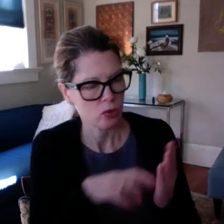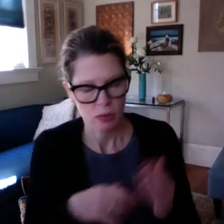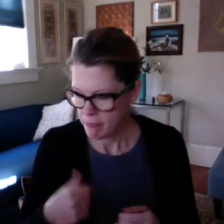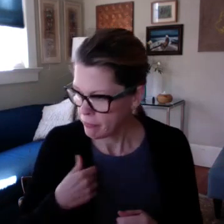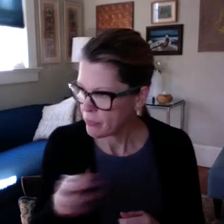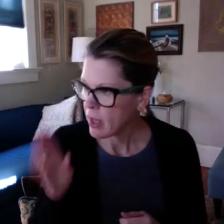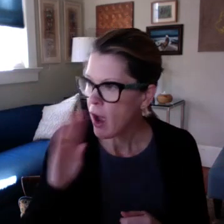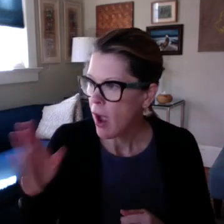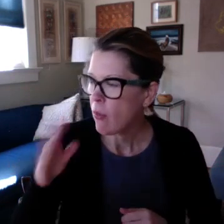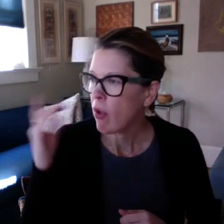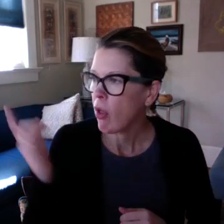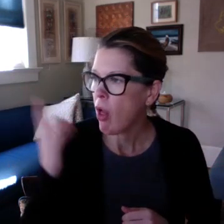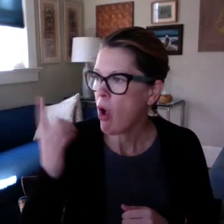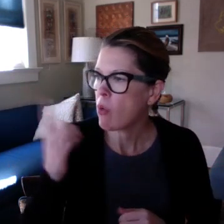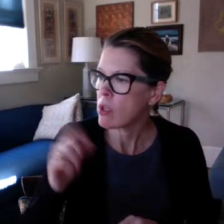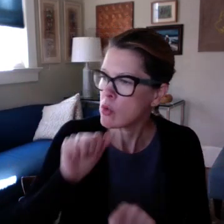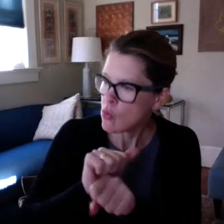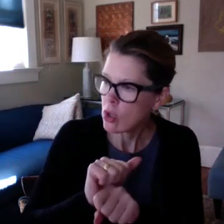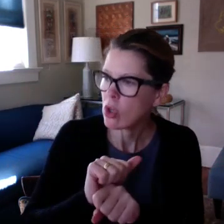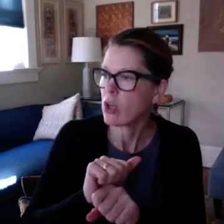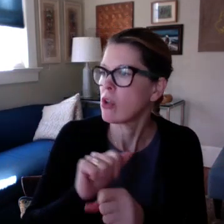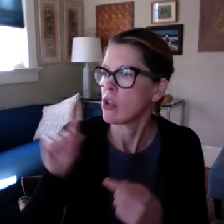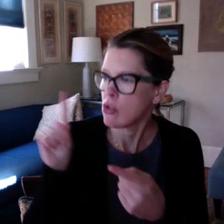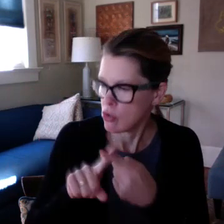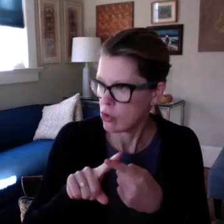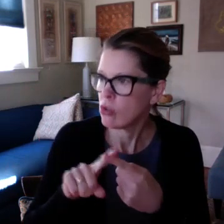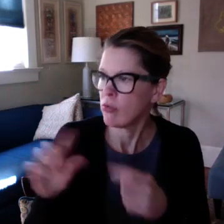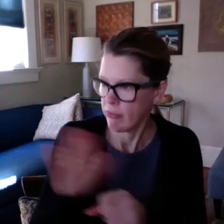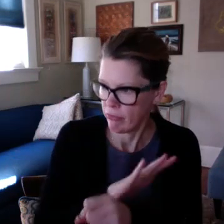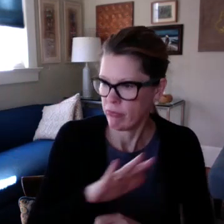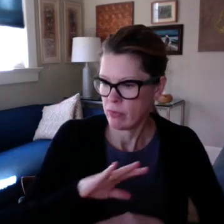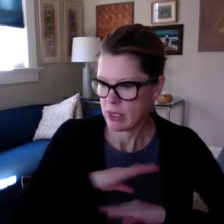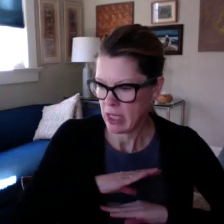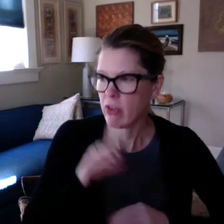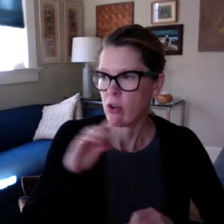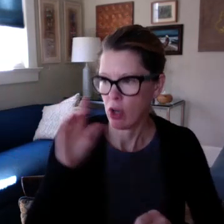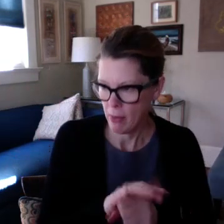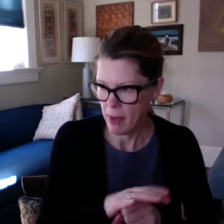hands to your commandments, and I will meditate on your statutes.